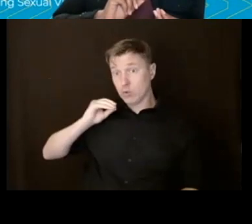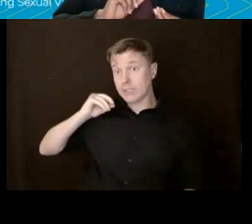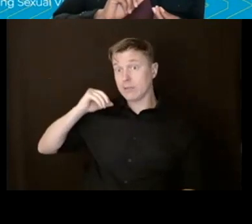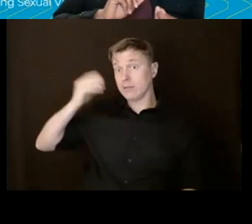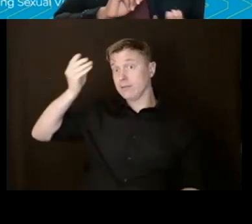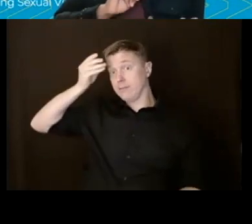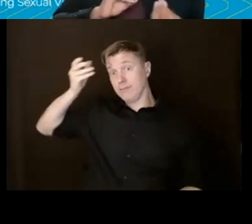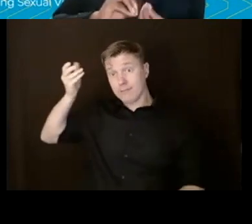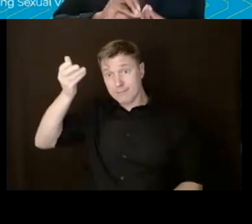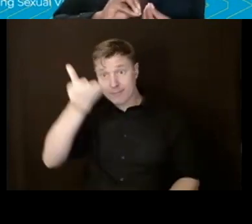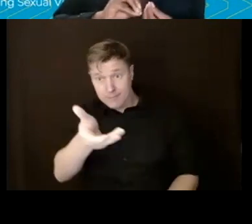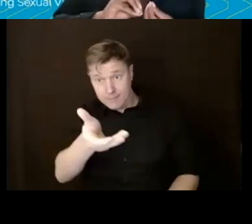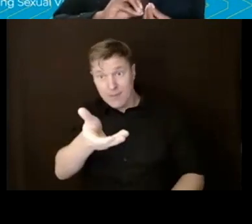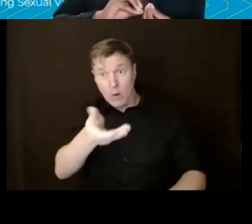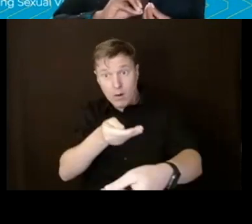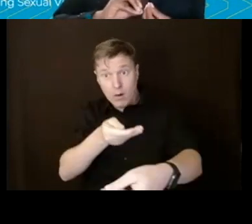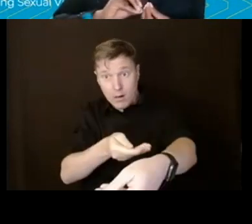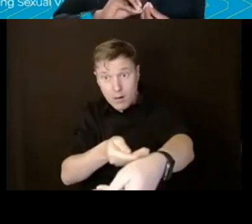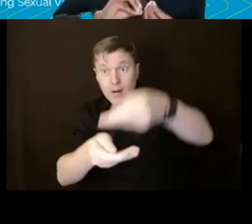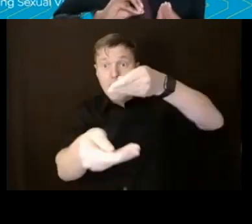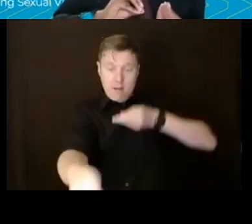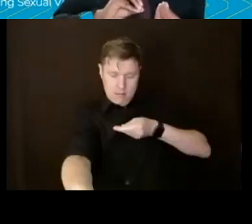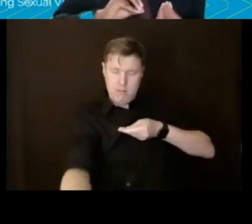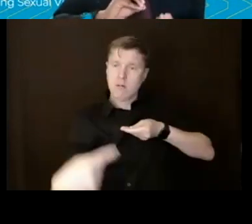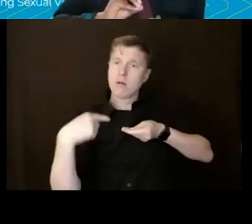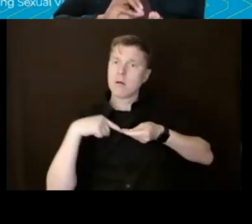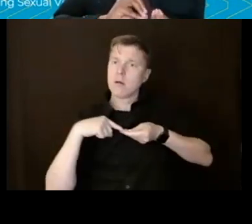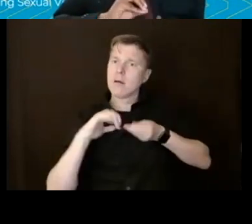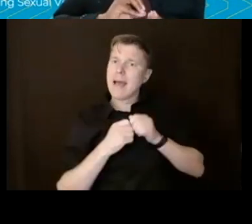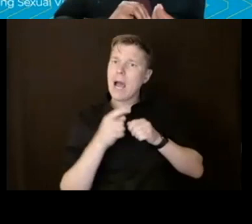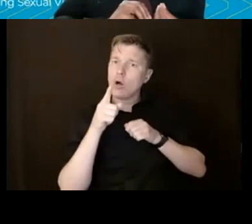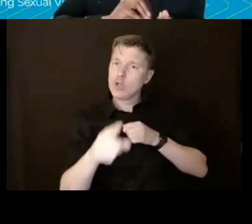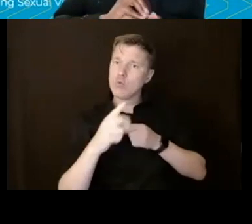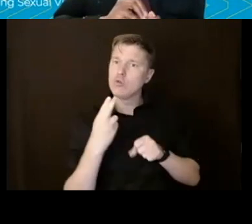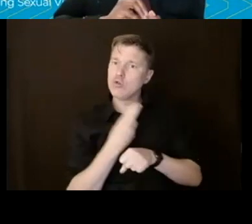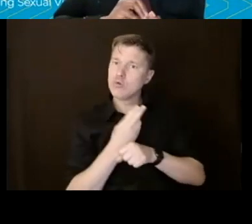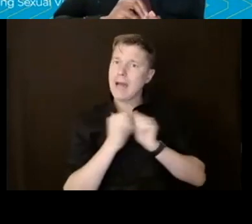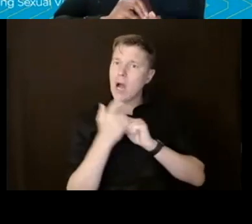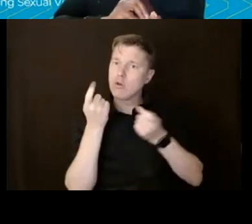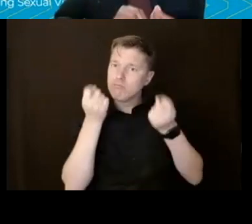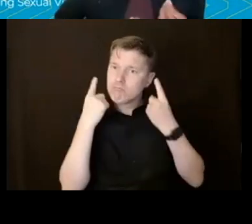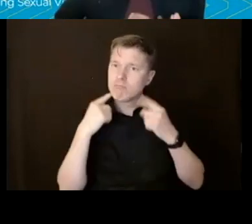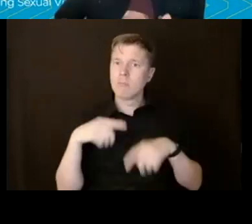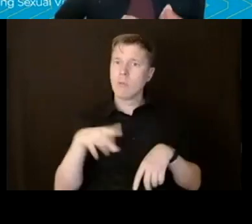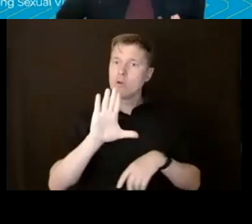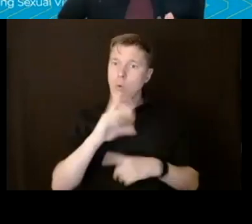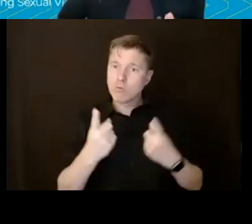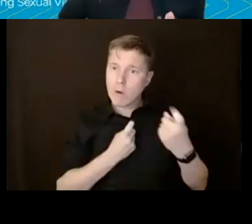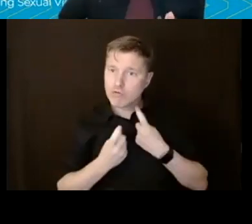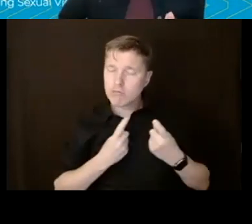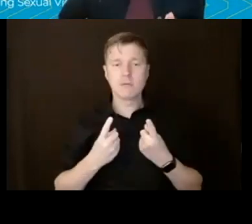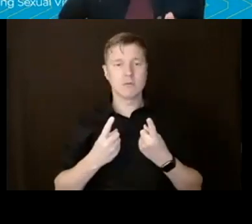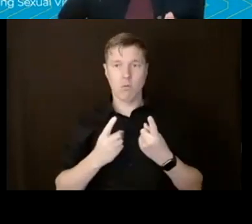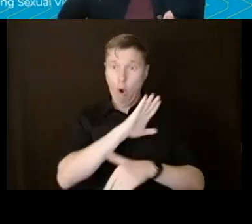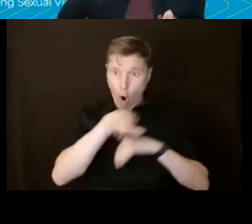then the exchange that we'll receive back from you is how you make use of it, how you interpret it, the questions you ask about it. So we're all participating